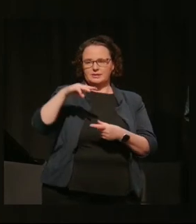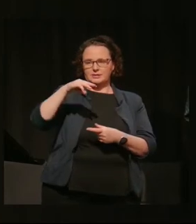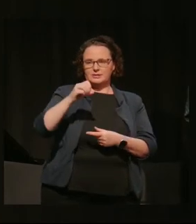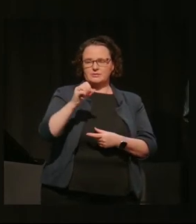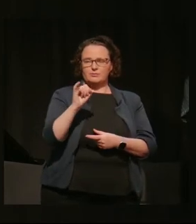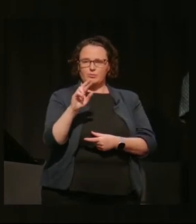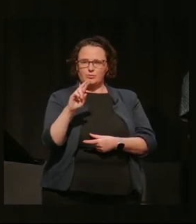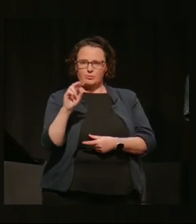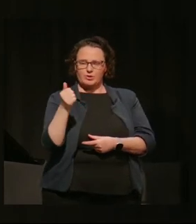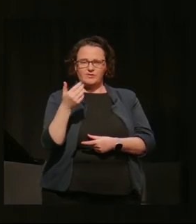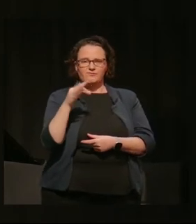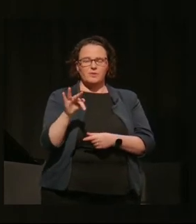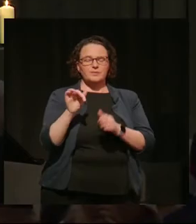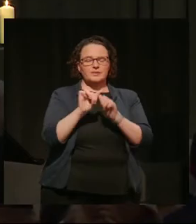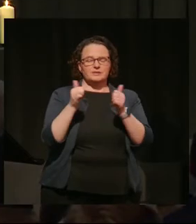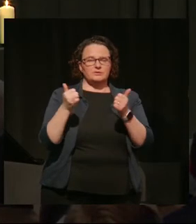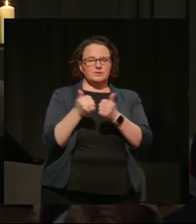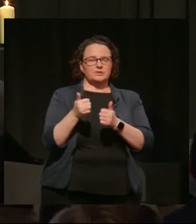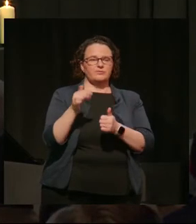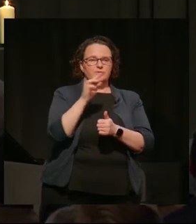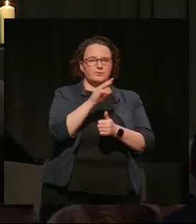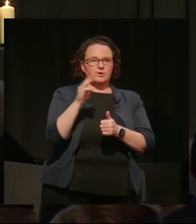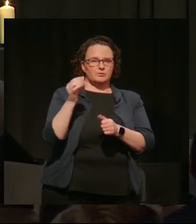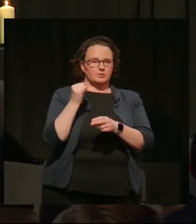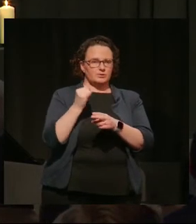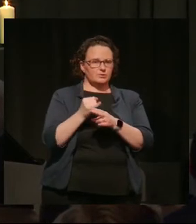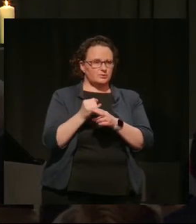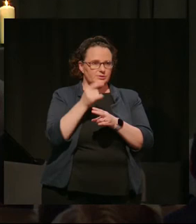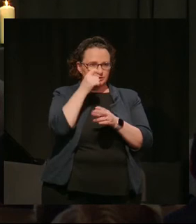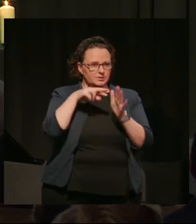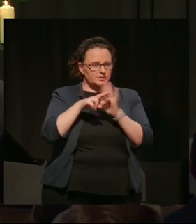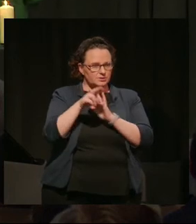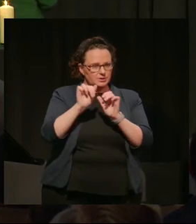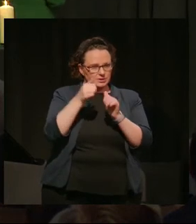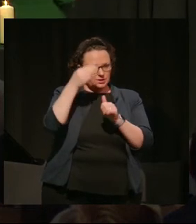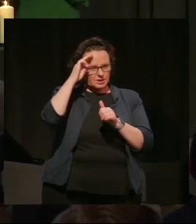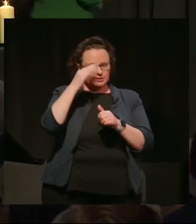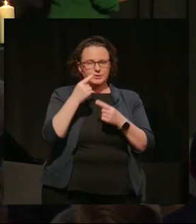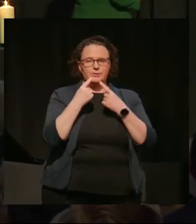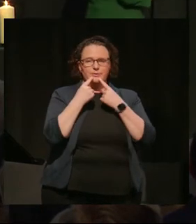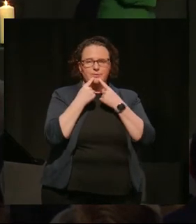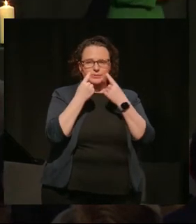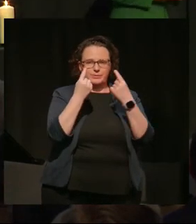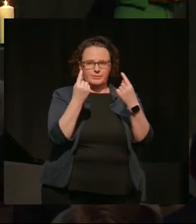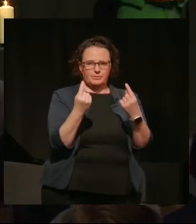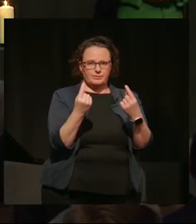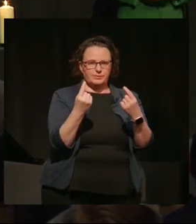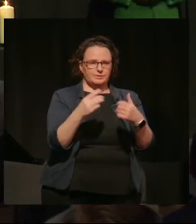the Association of Secondary Teachers of Ireland to light their candles.